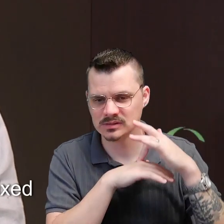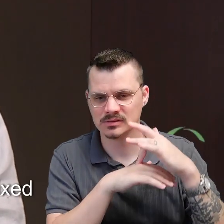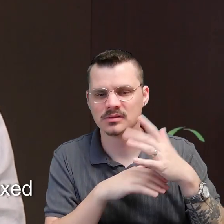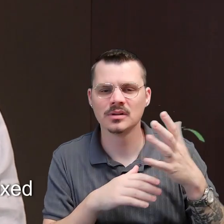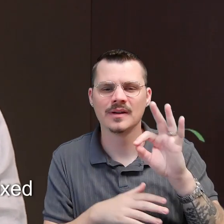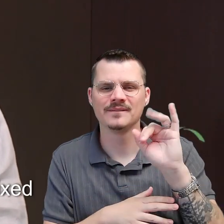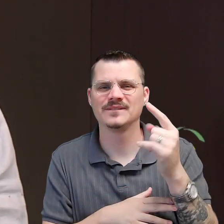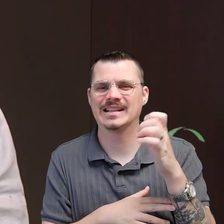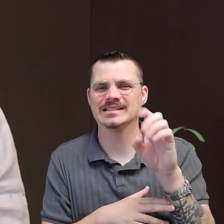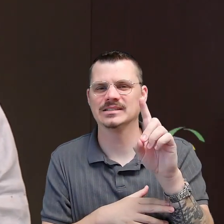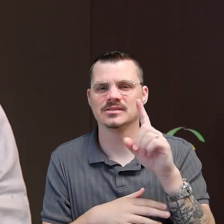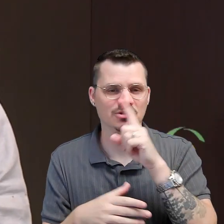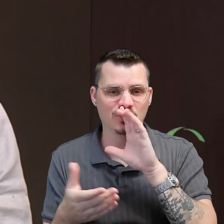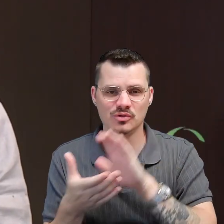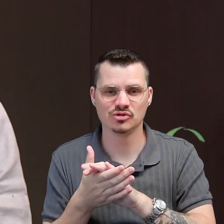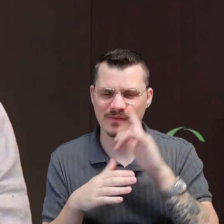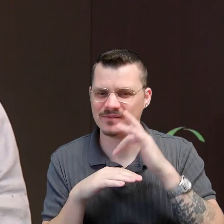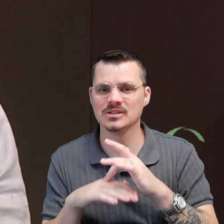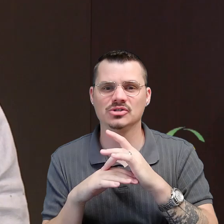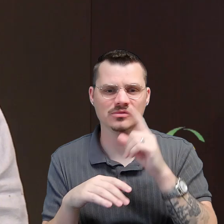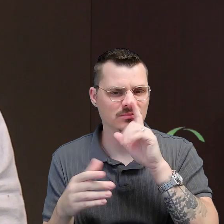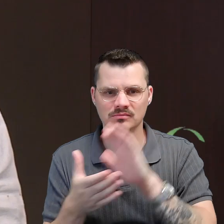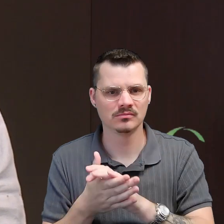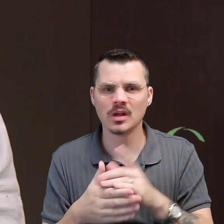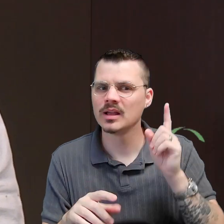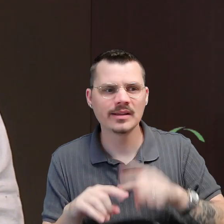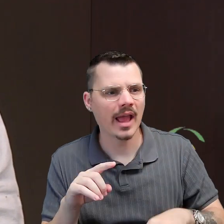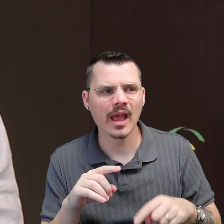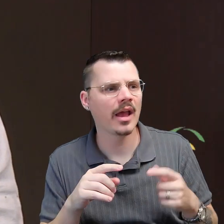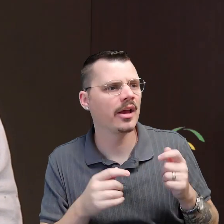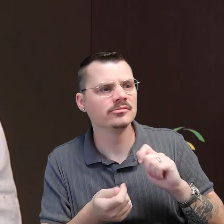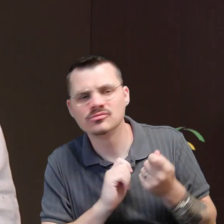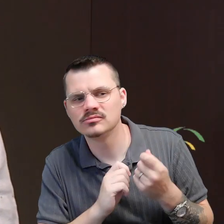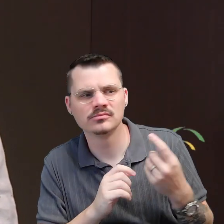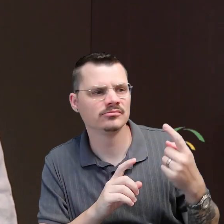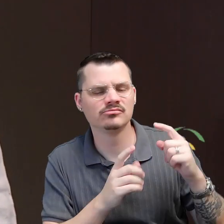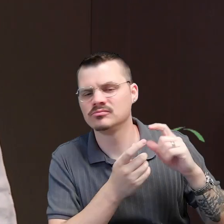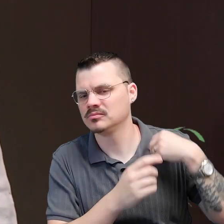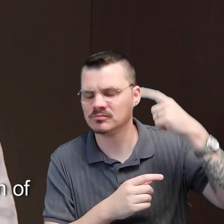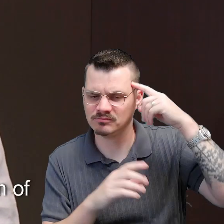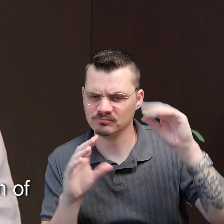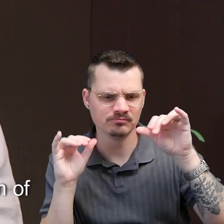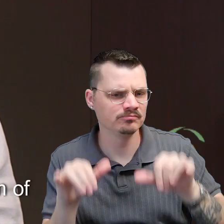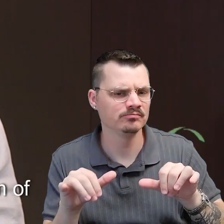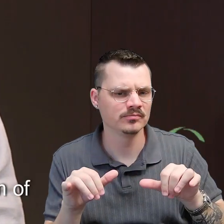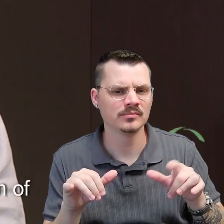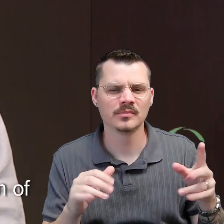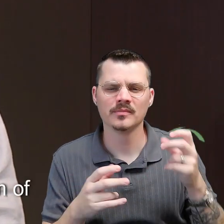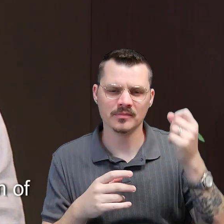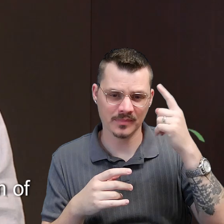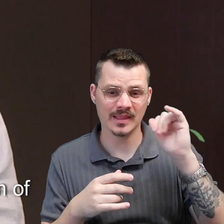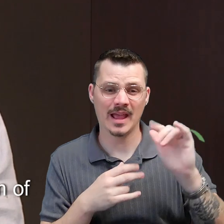what we call a fixed delusion. Nothing could shake it. She had a very